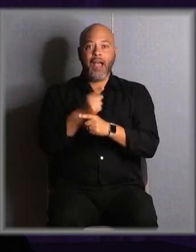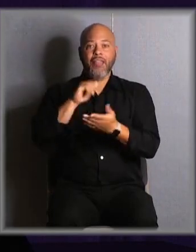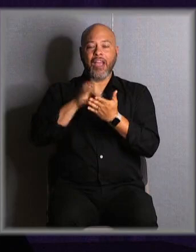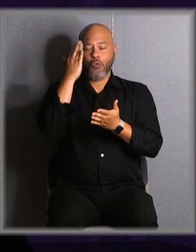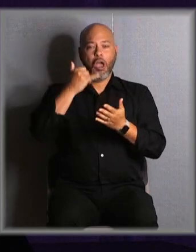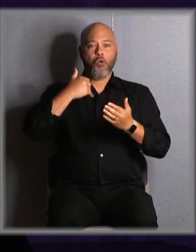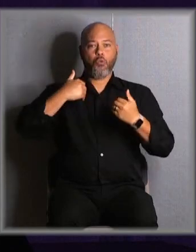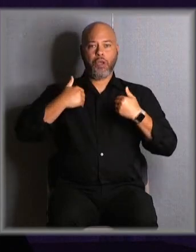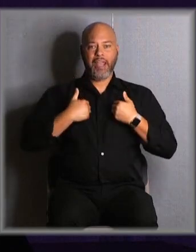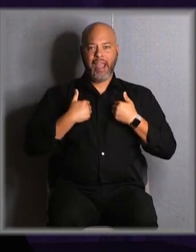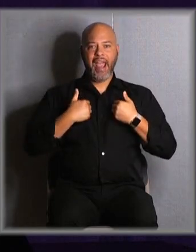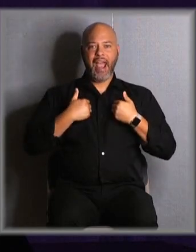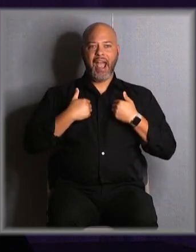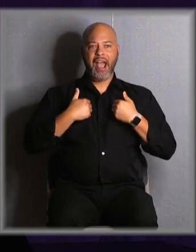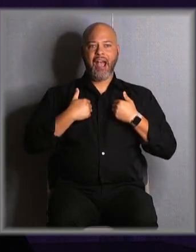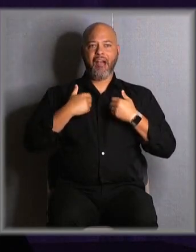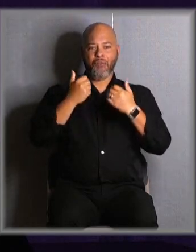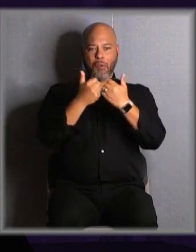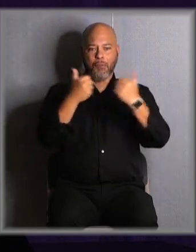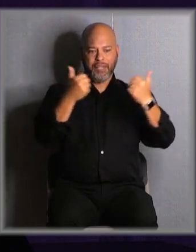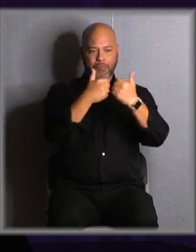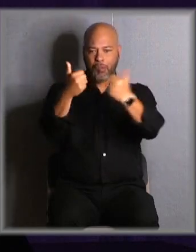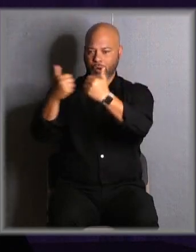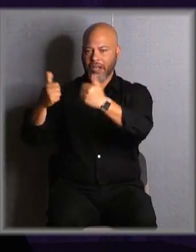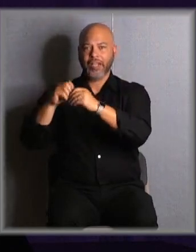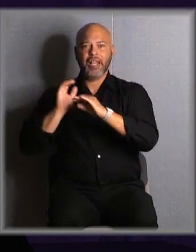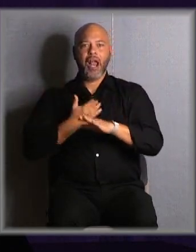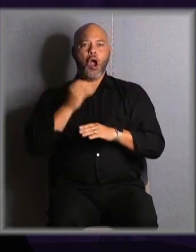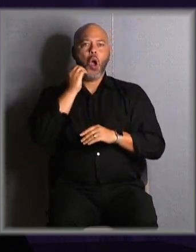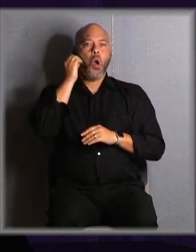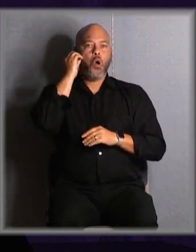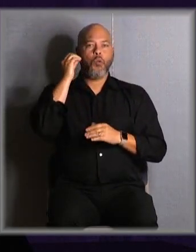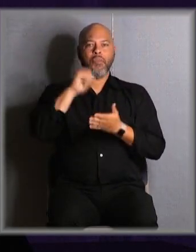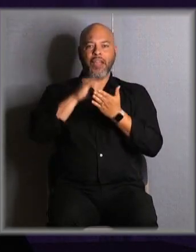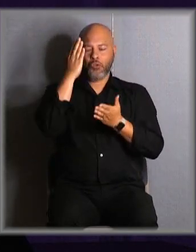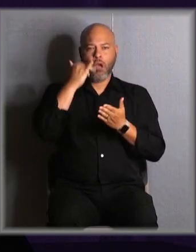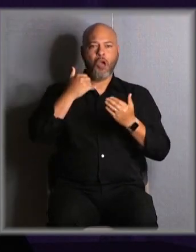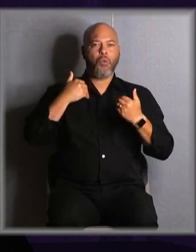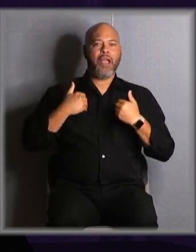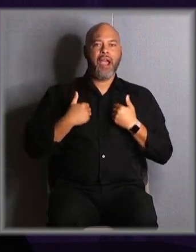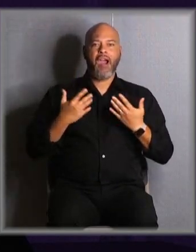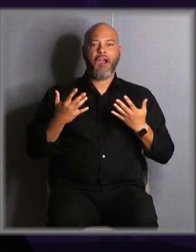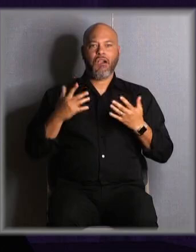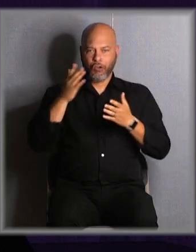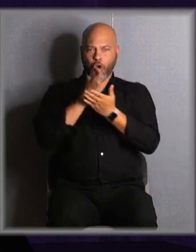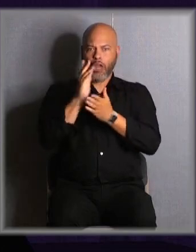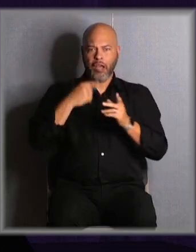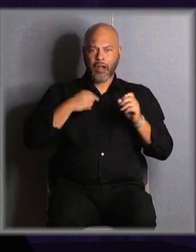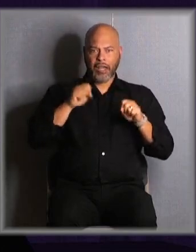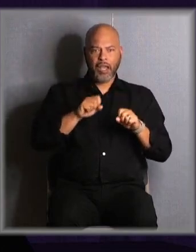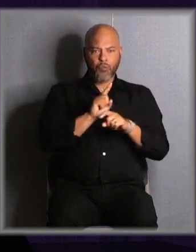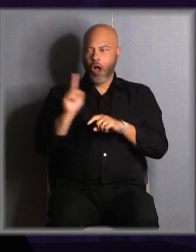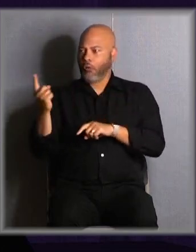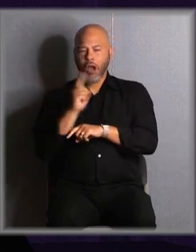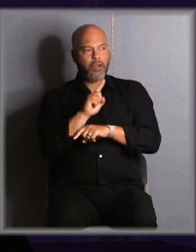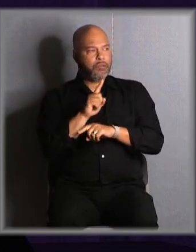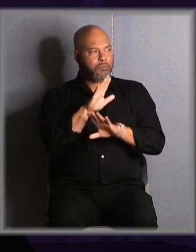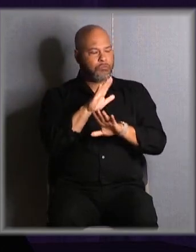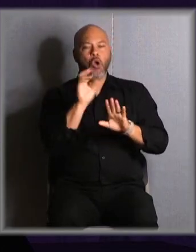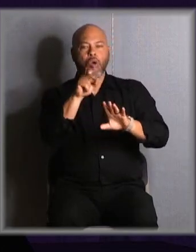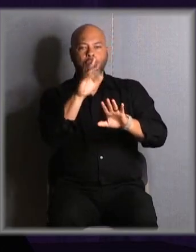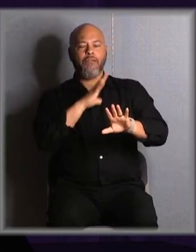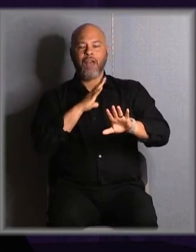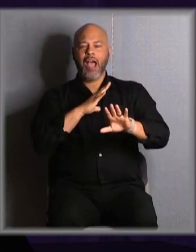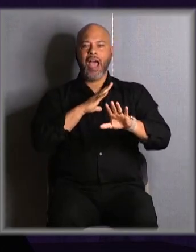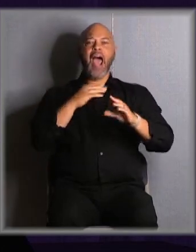have divisions in our homes. That's why we have the, is that okay for me to walk? Okay.